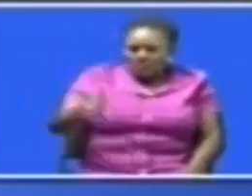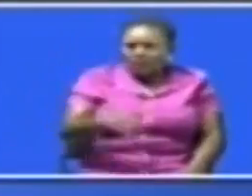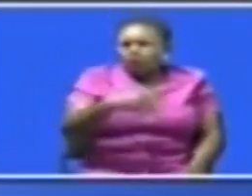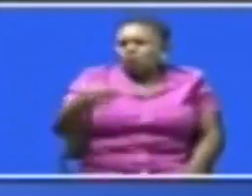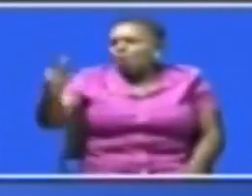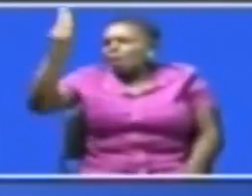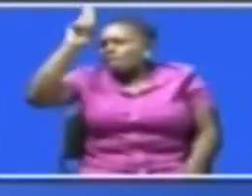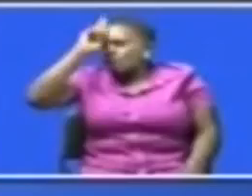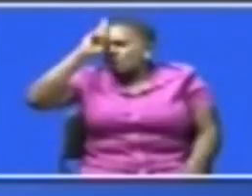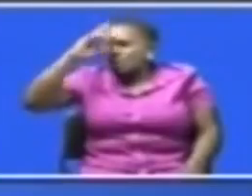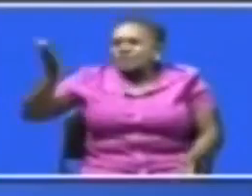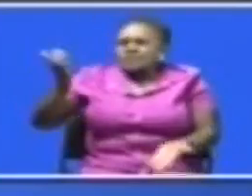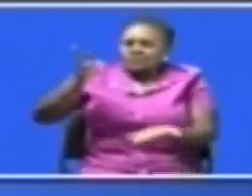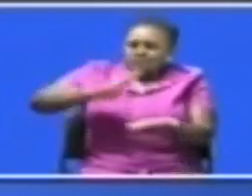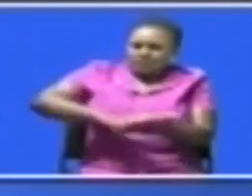make a statement.